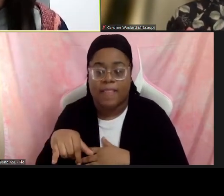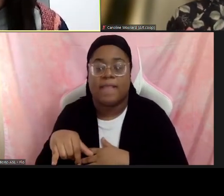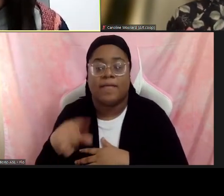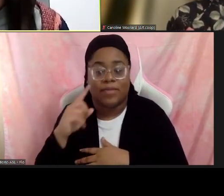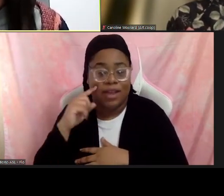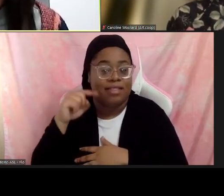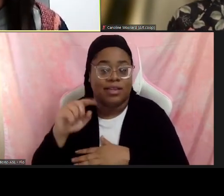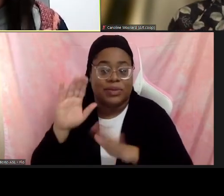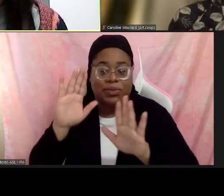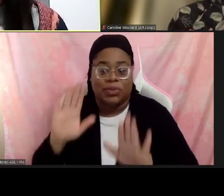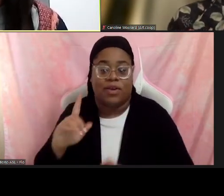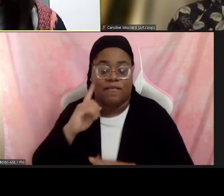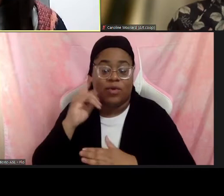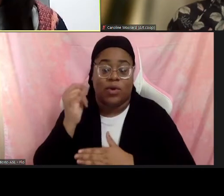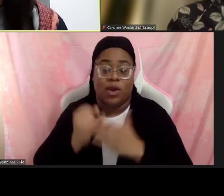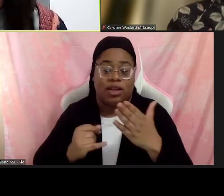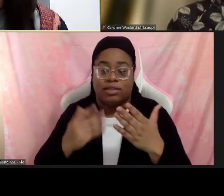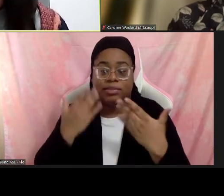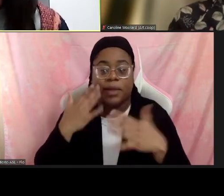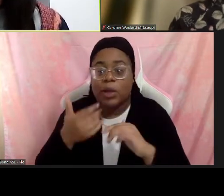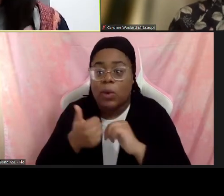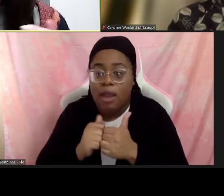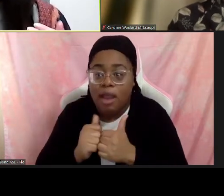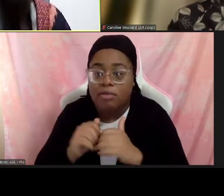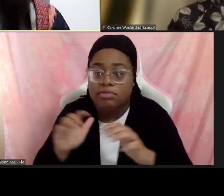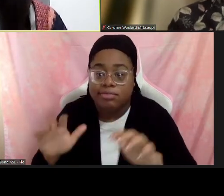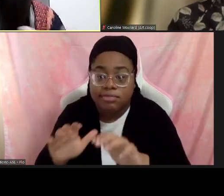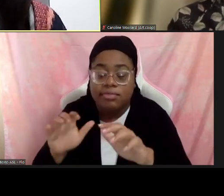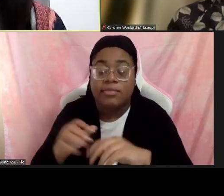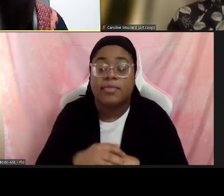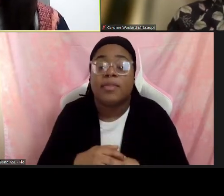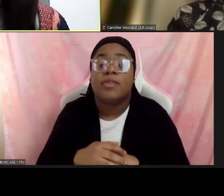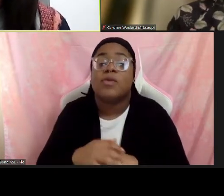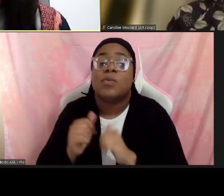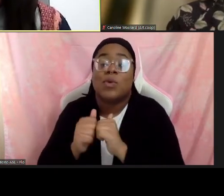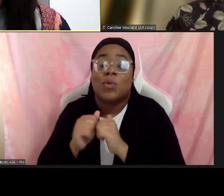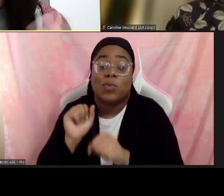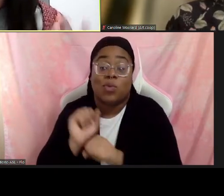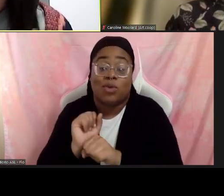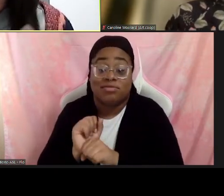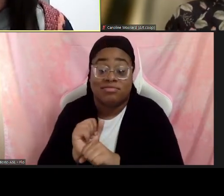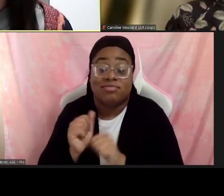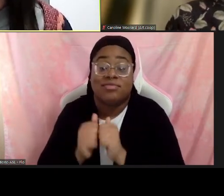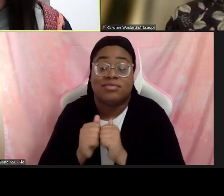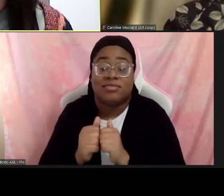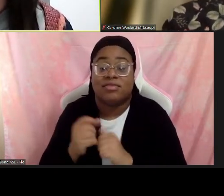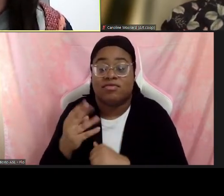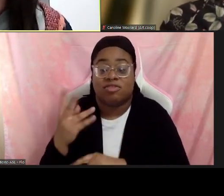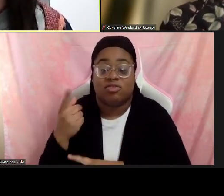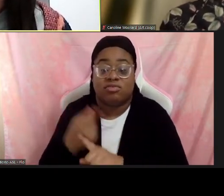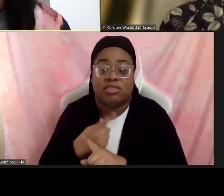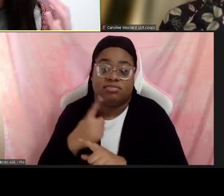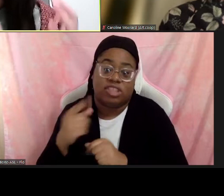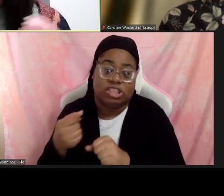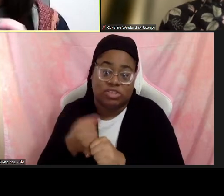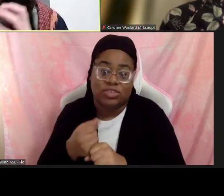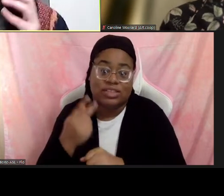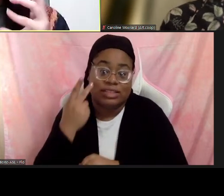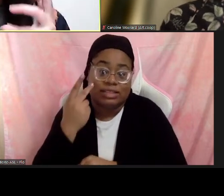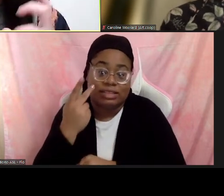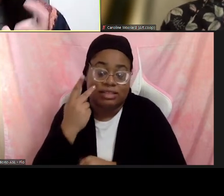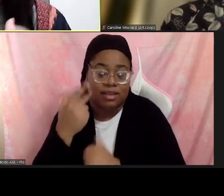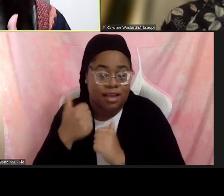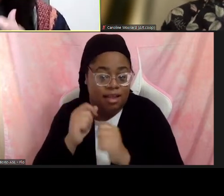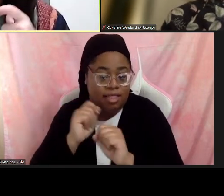be great for artists, but I didn't know how to do it. And we worked together a few months, even years, to see how this